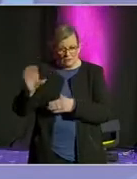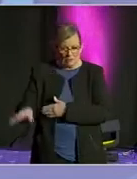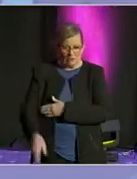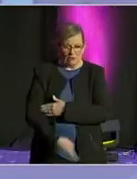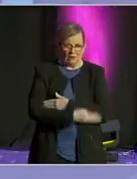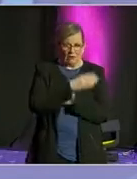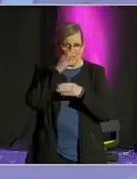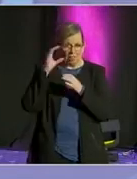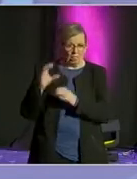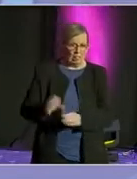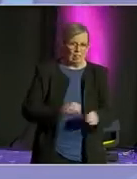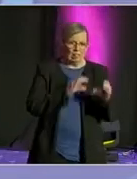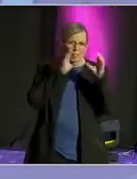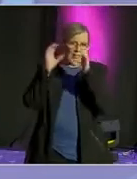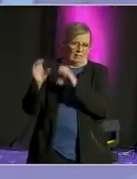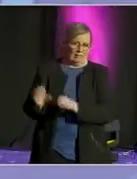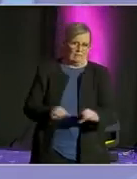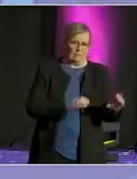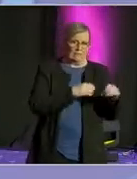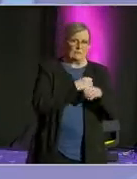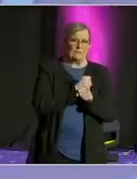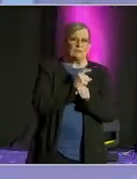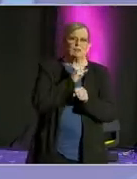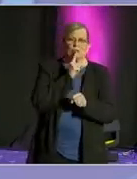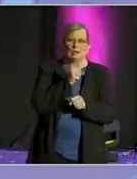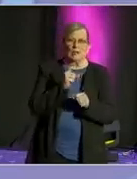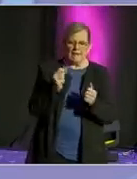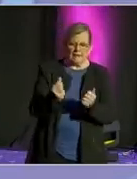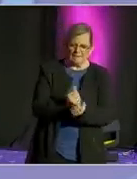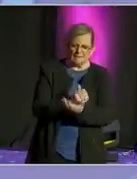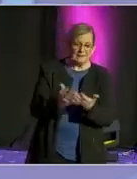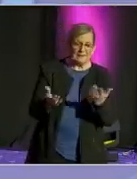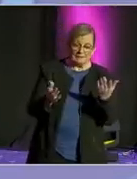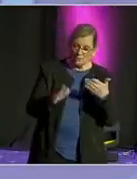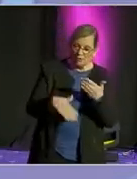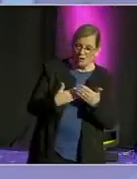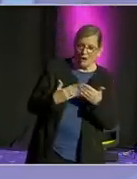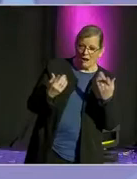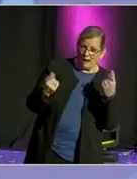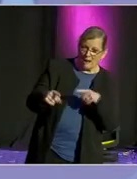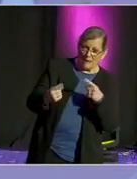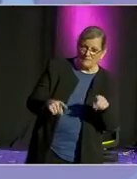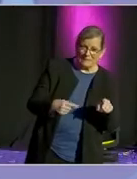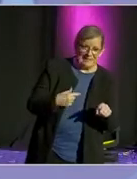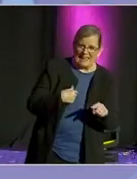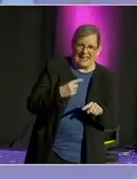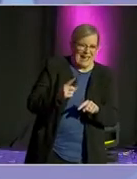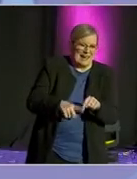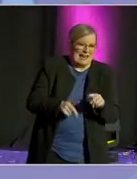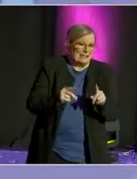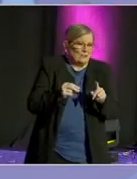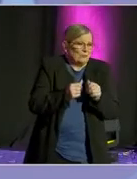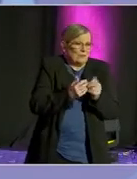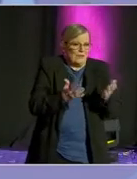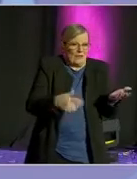can't say it, to really make it all happen. We just couldn't do it without them. It's